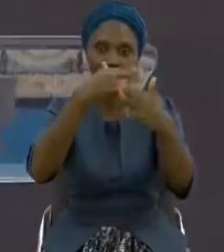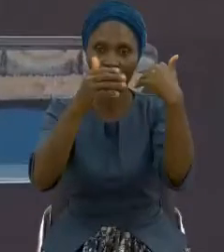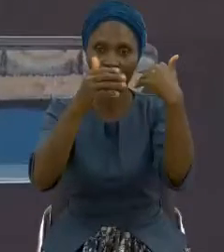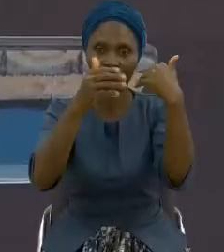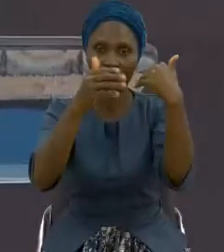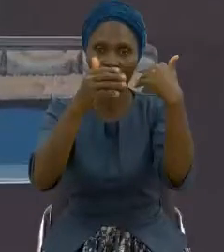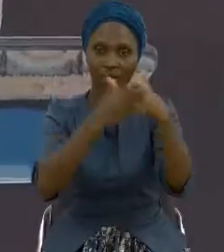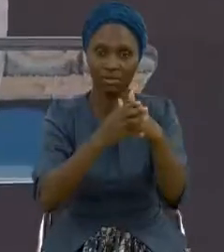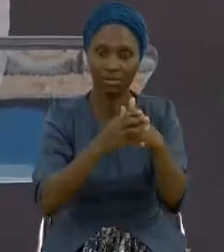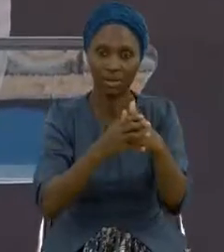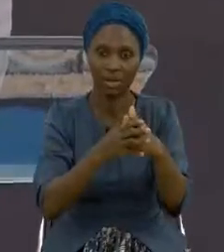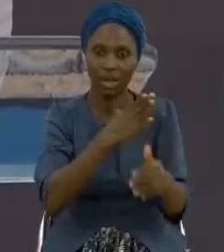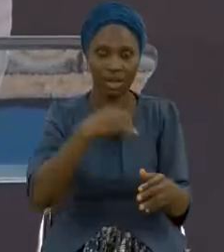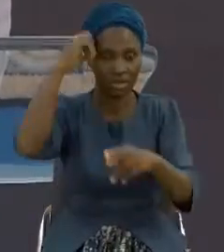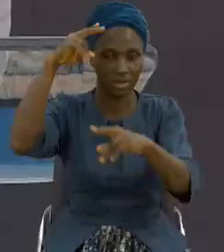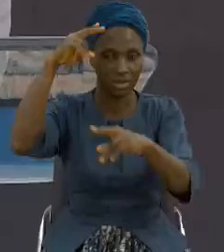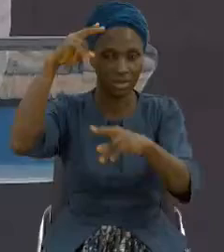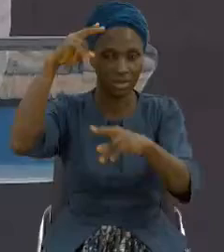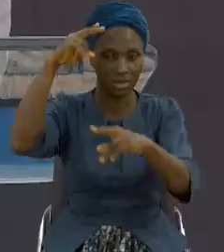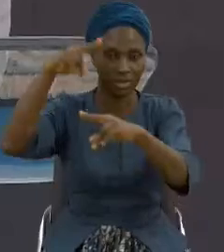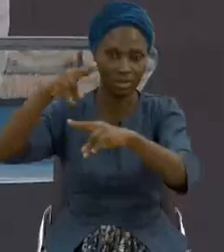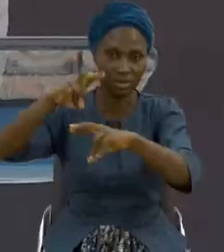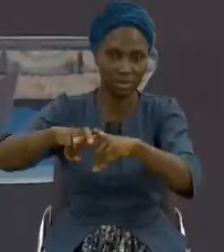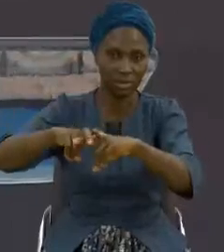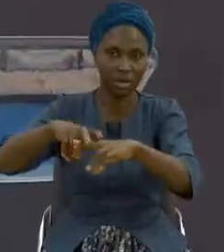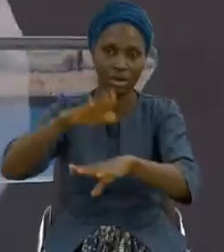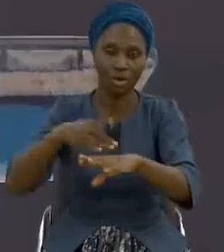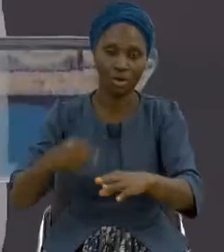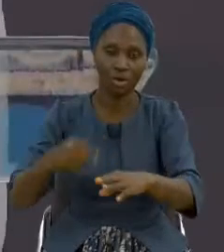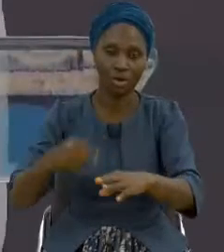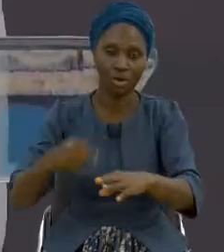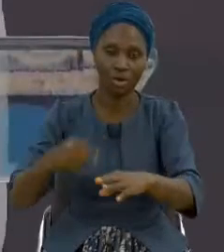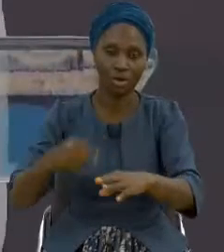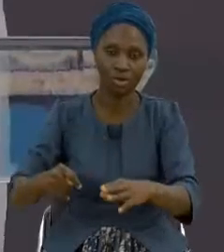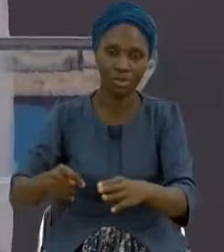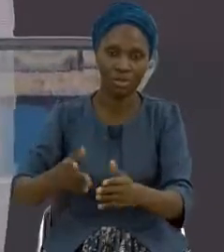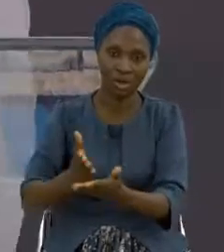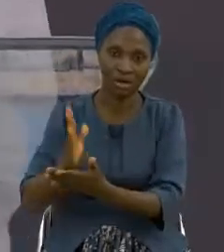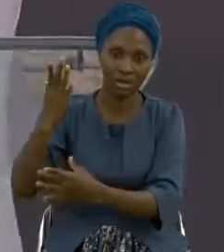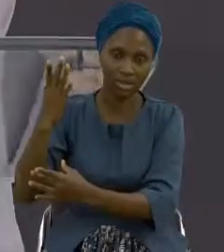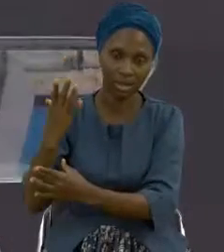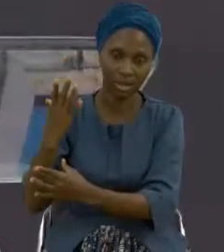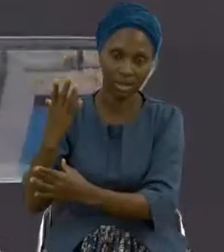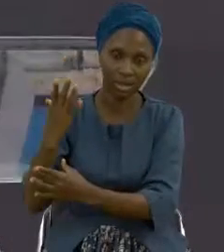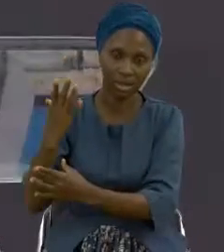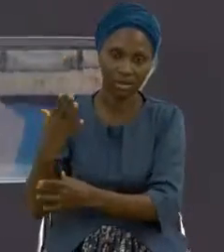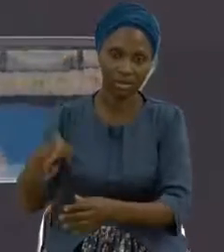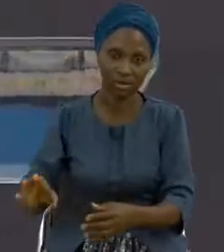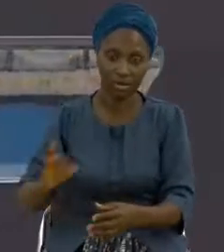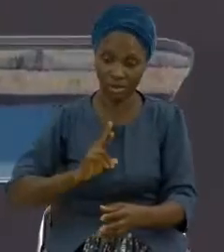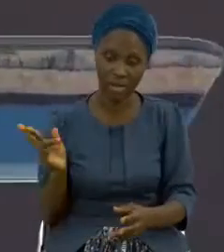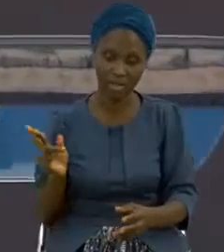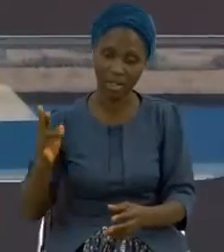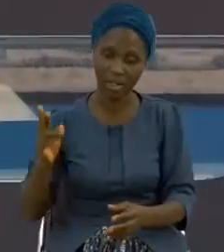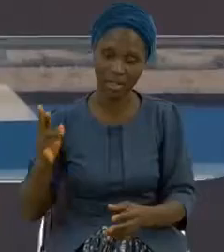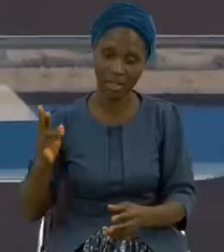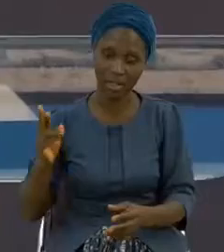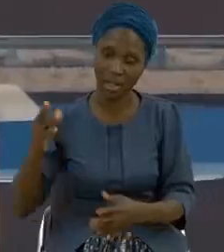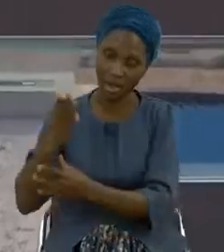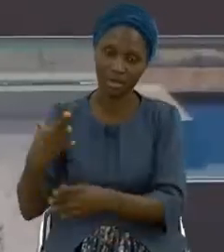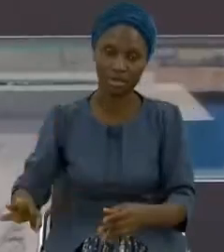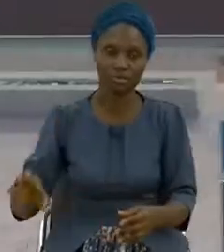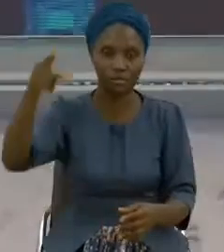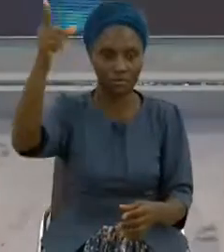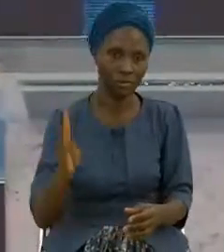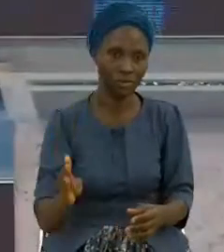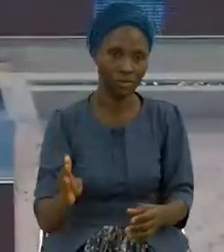hand of God, and was seated with him now on the right hand of God. He has conquered,